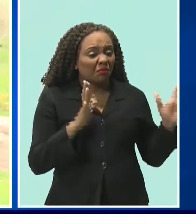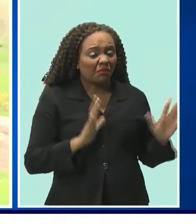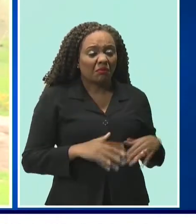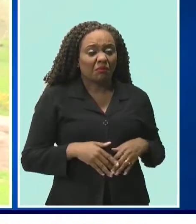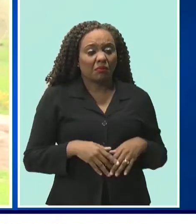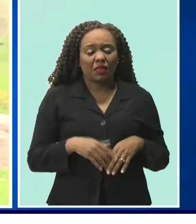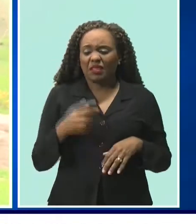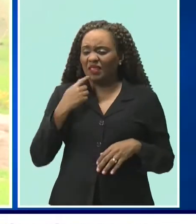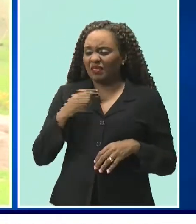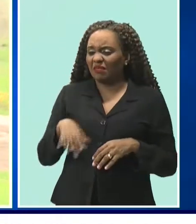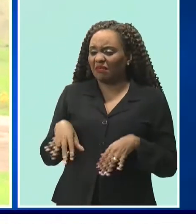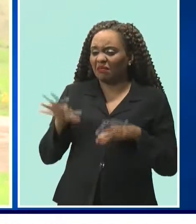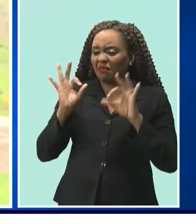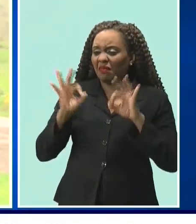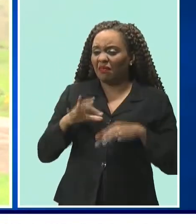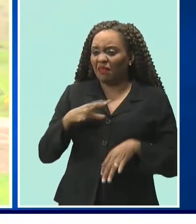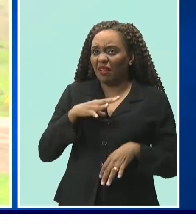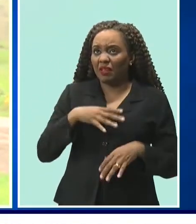like.